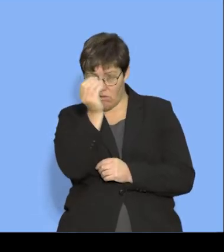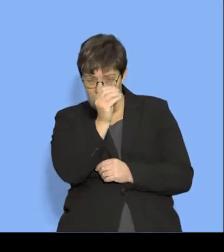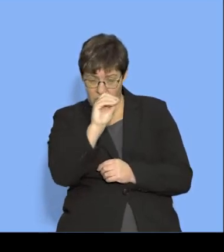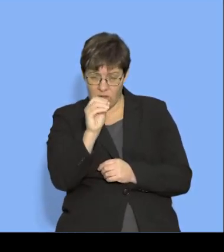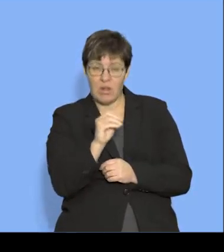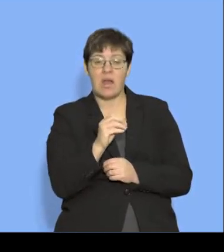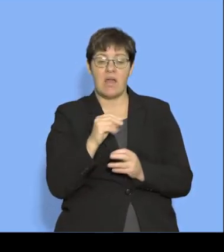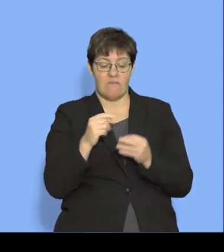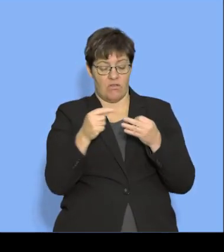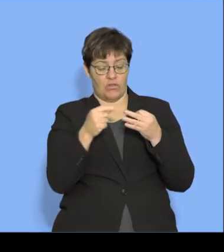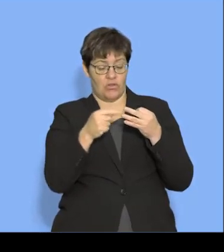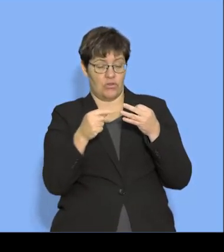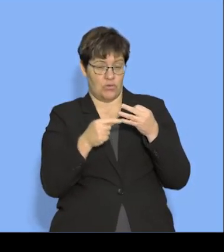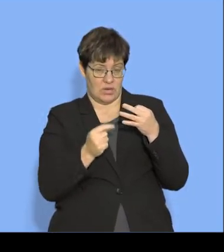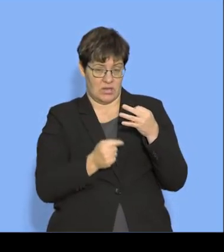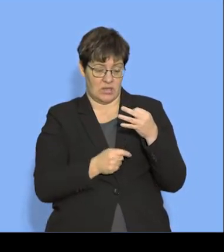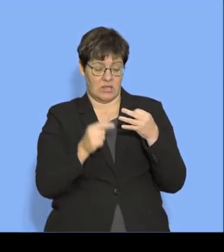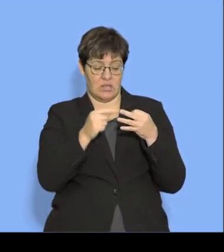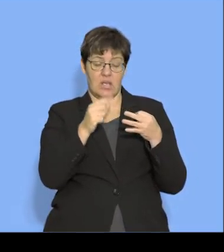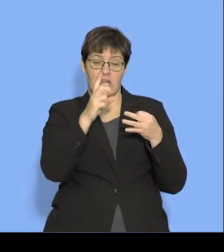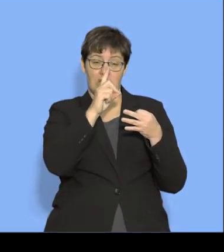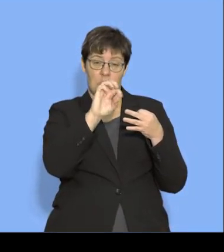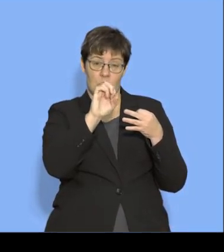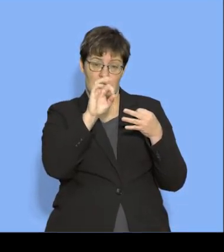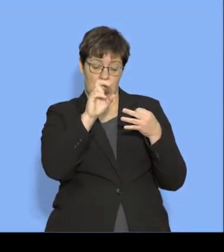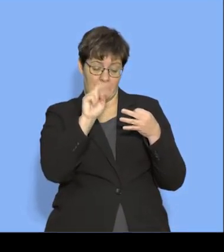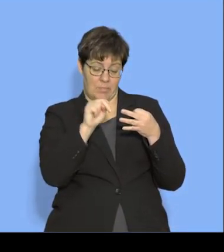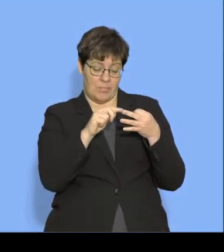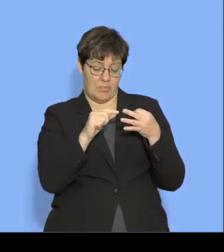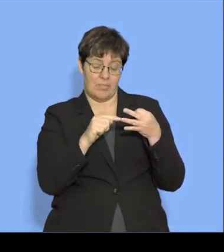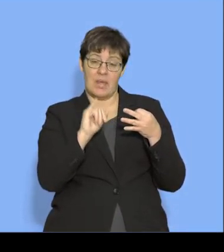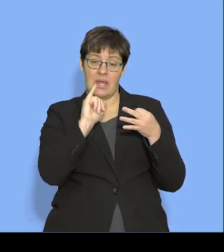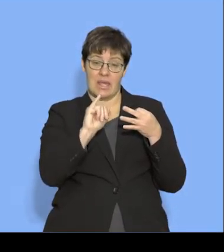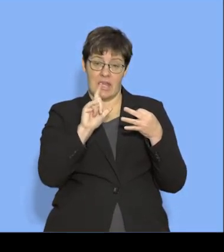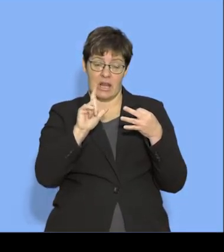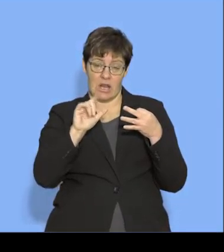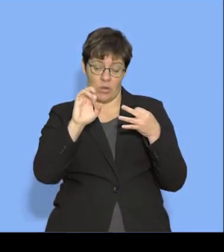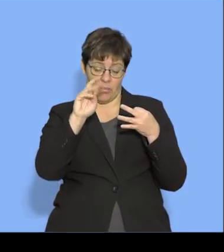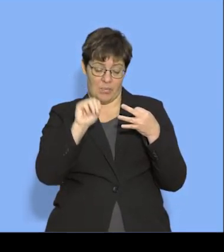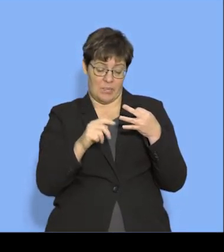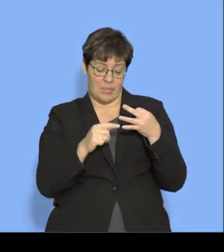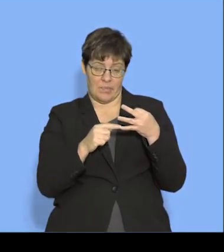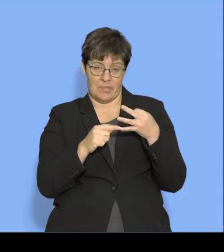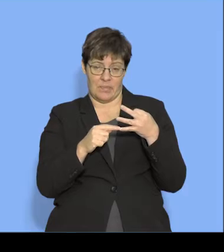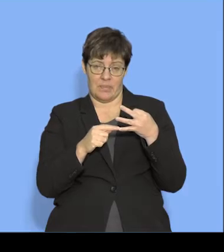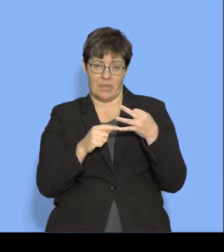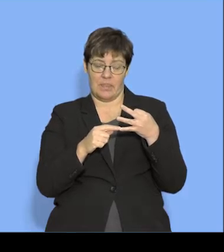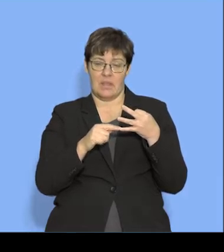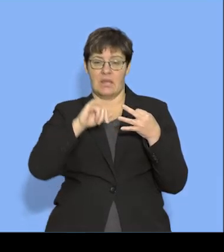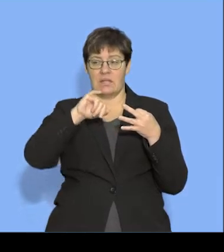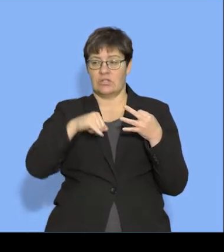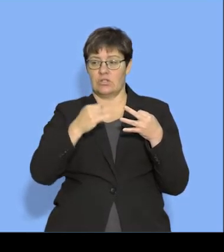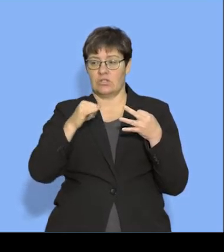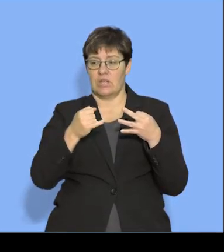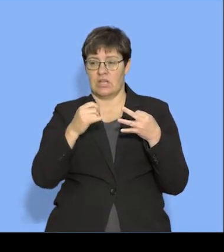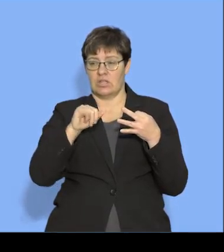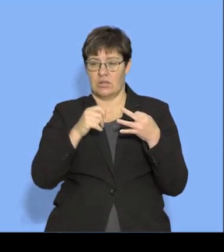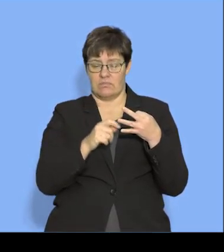intestine, we know that it is made up of three parts: the duodenum, the ileum, and then the